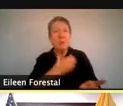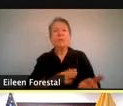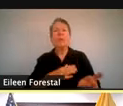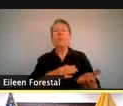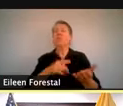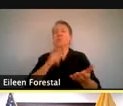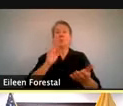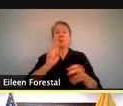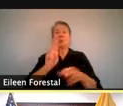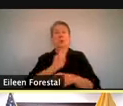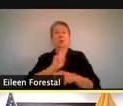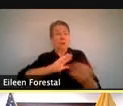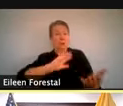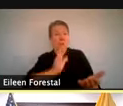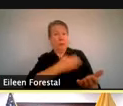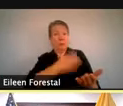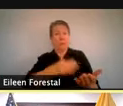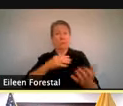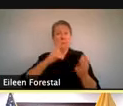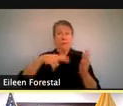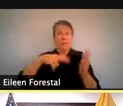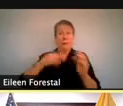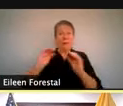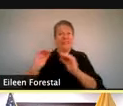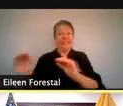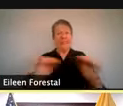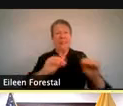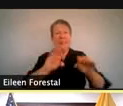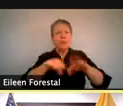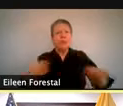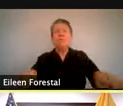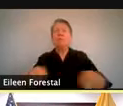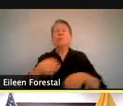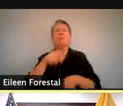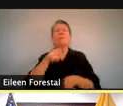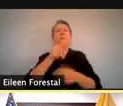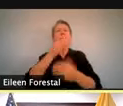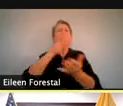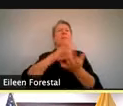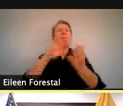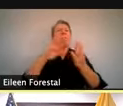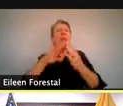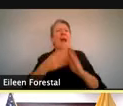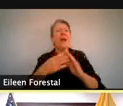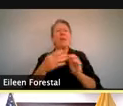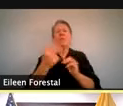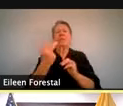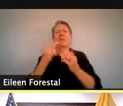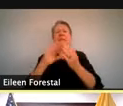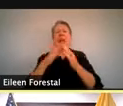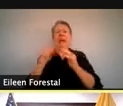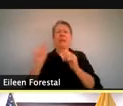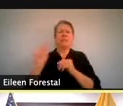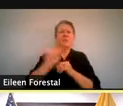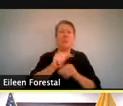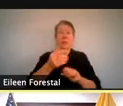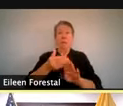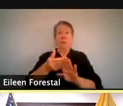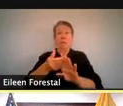Middle Township, Sea Isle City, and Dennis Township. Her former students and colleagues, and this